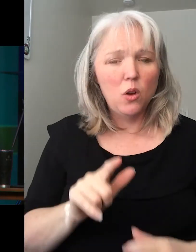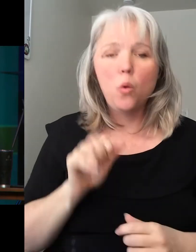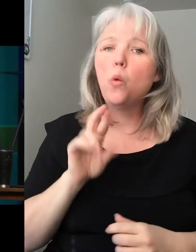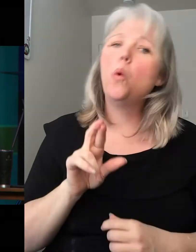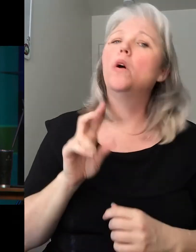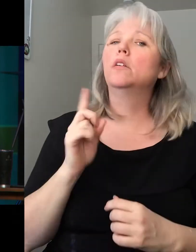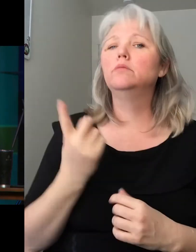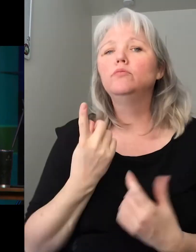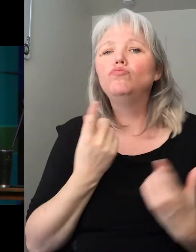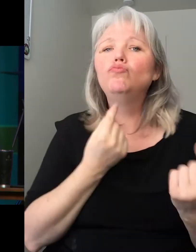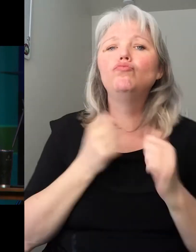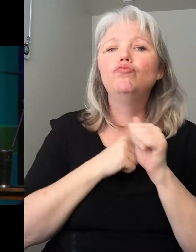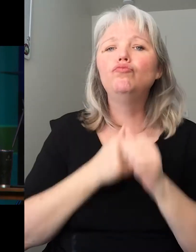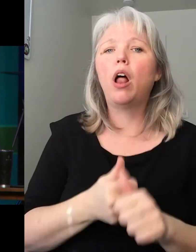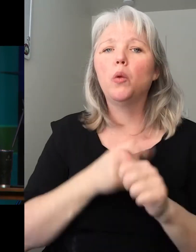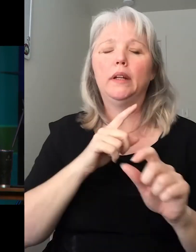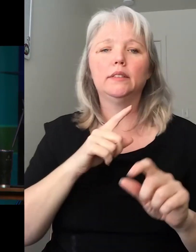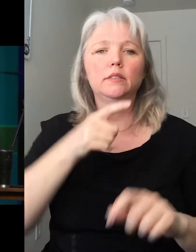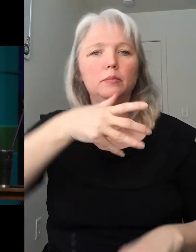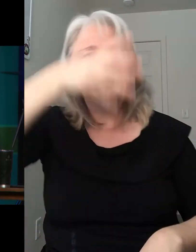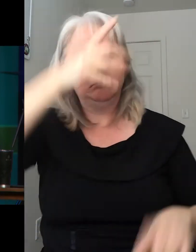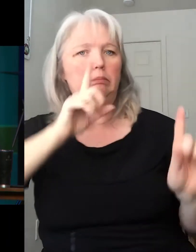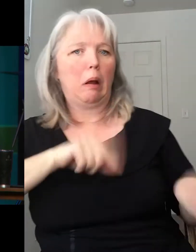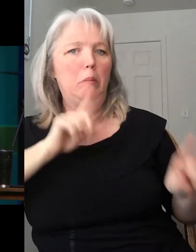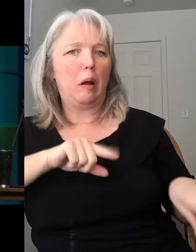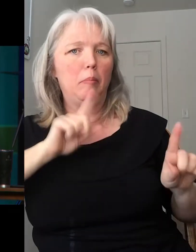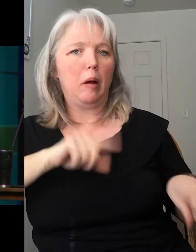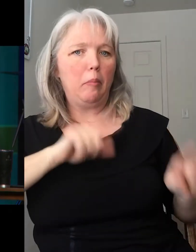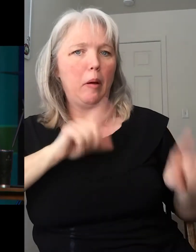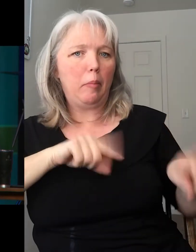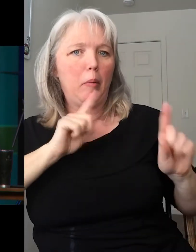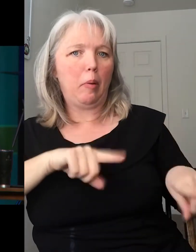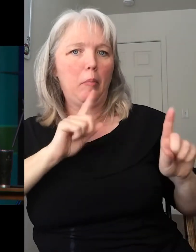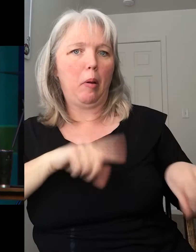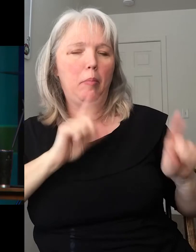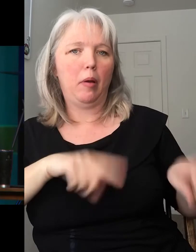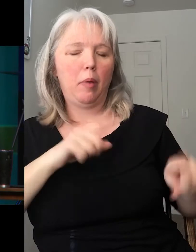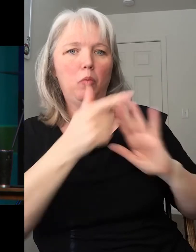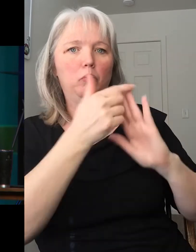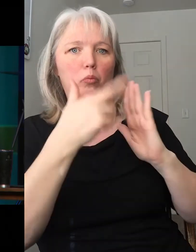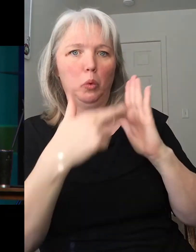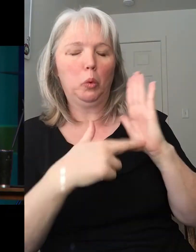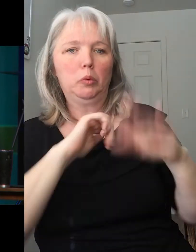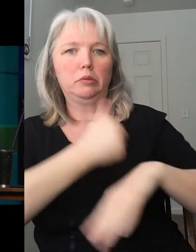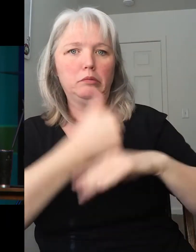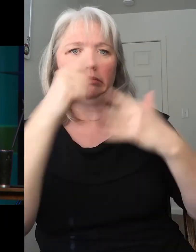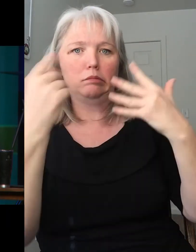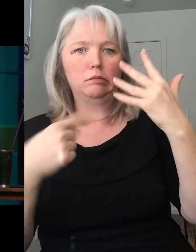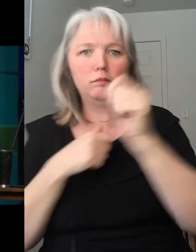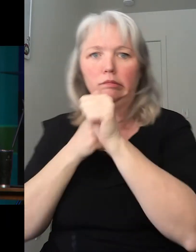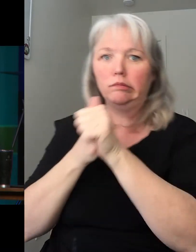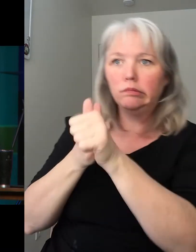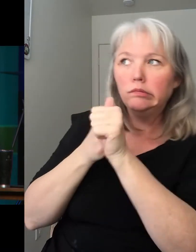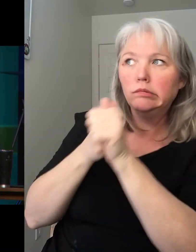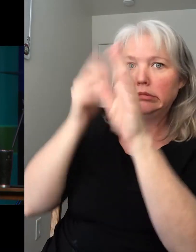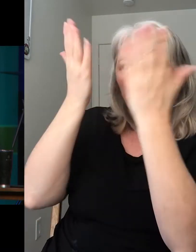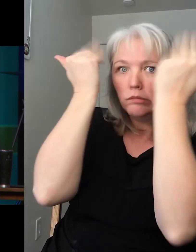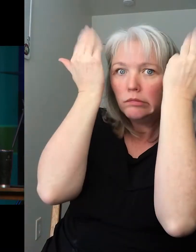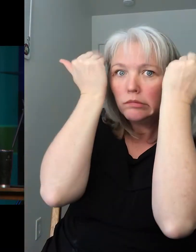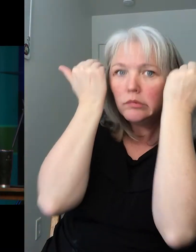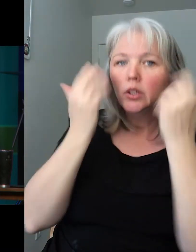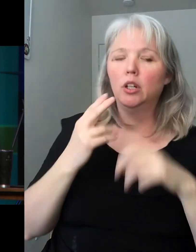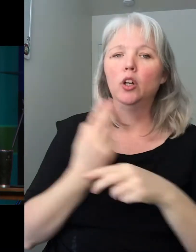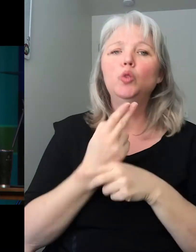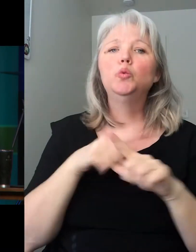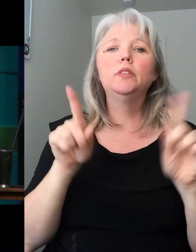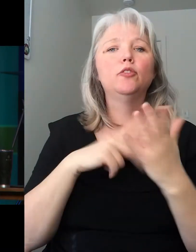emotions? Or are they merely just following the commands of the warden We've used different programs to deal with people